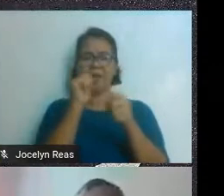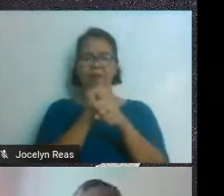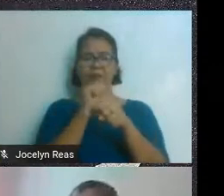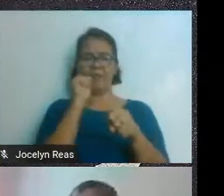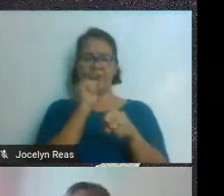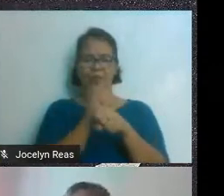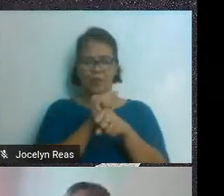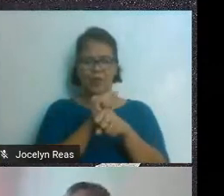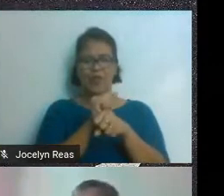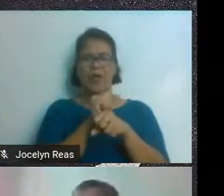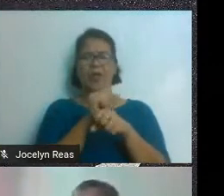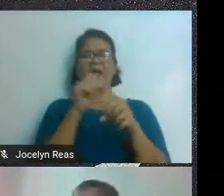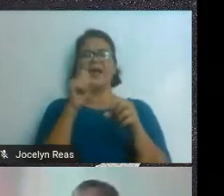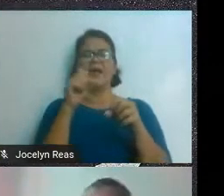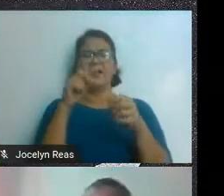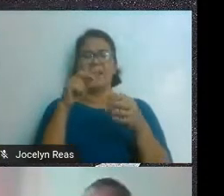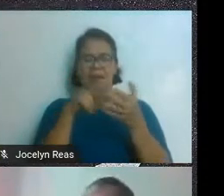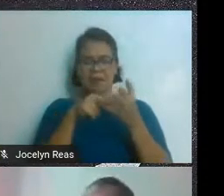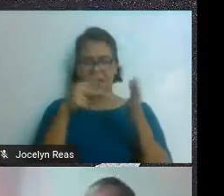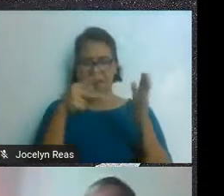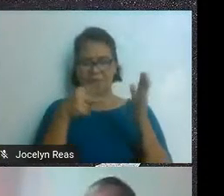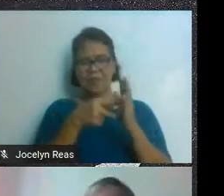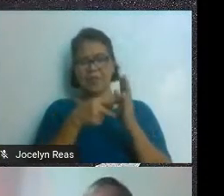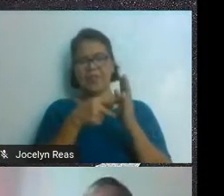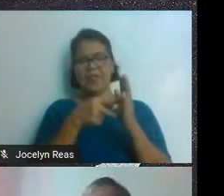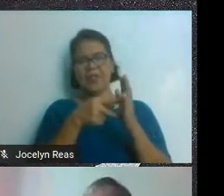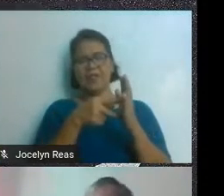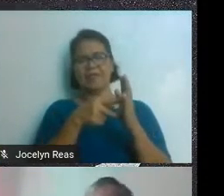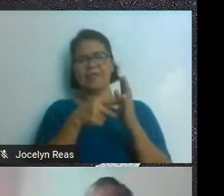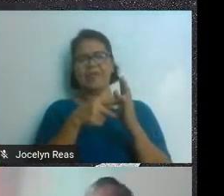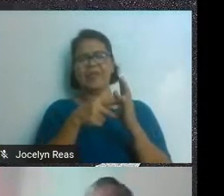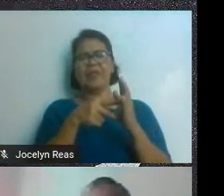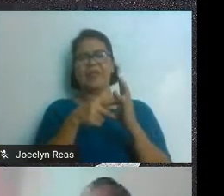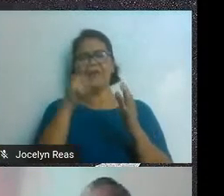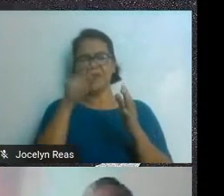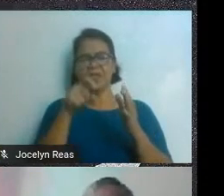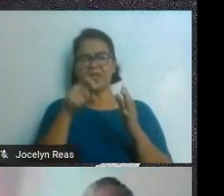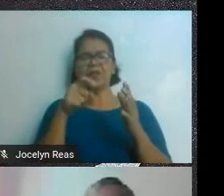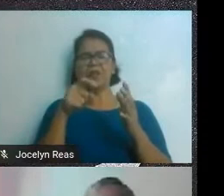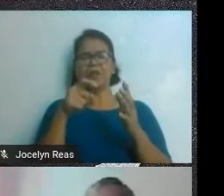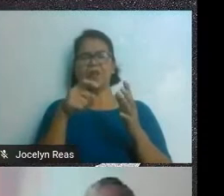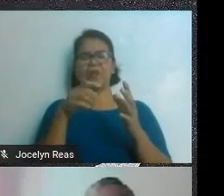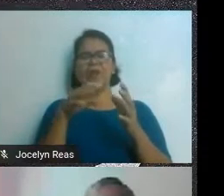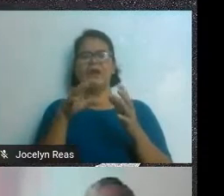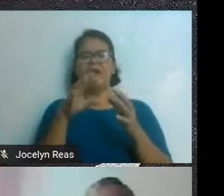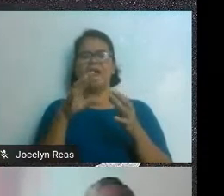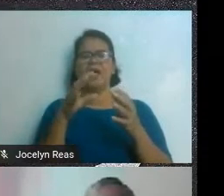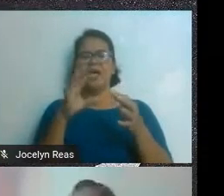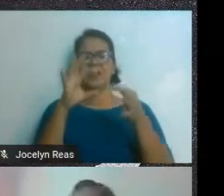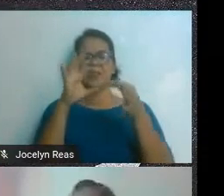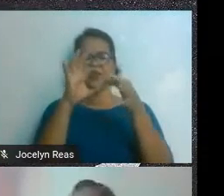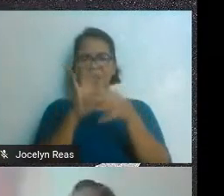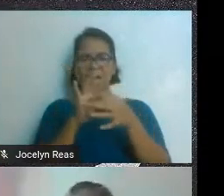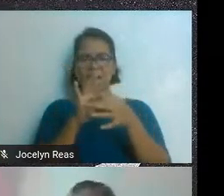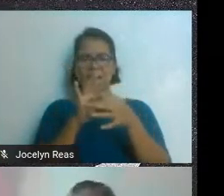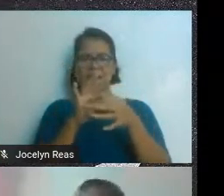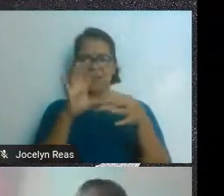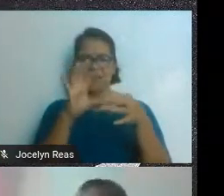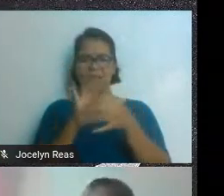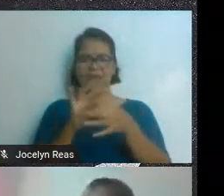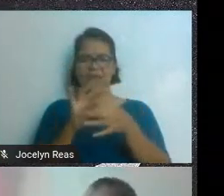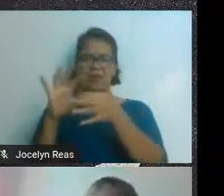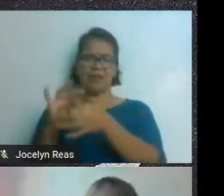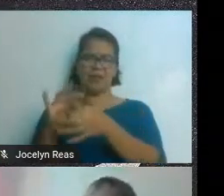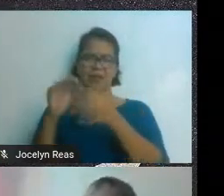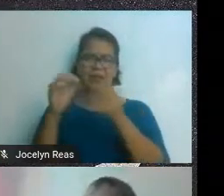the better it is for you in terms of, you know, orchestrating and coming up with all the resources you need.